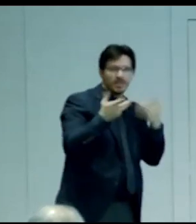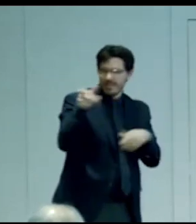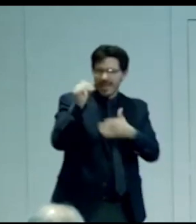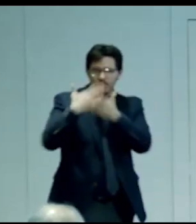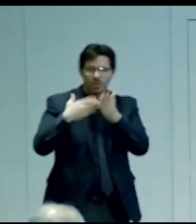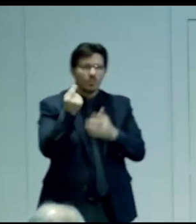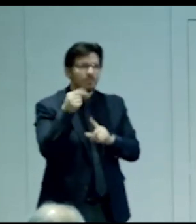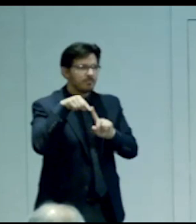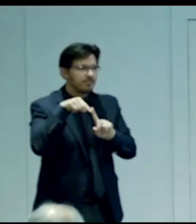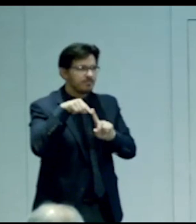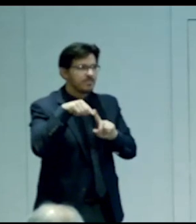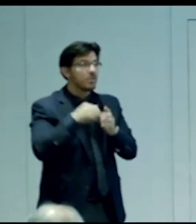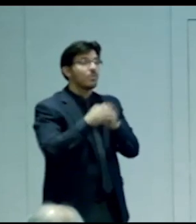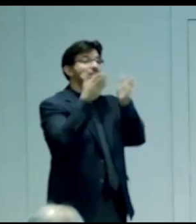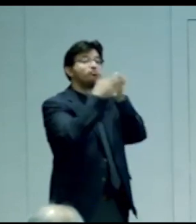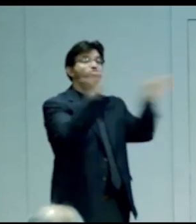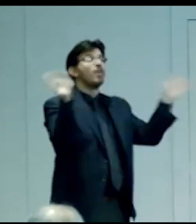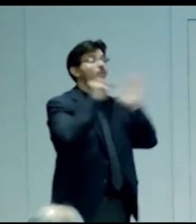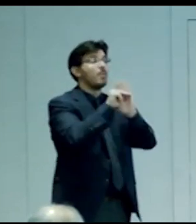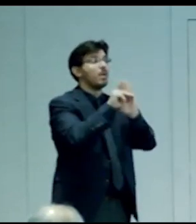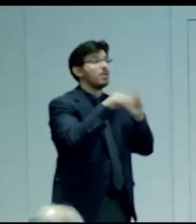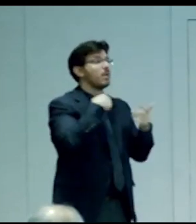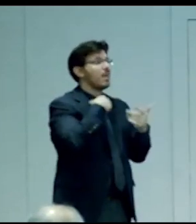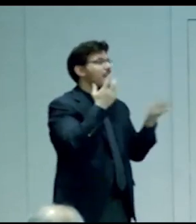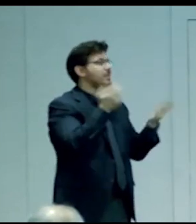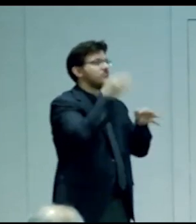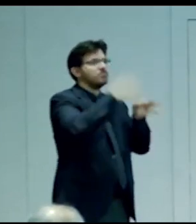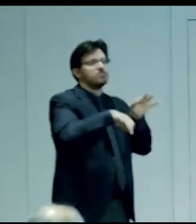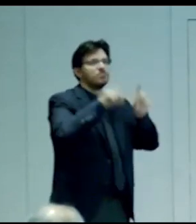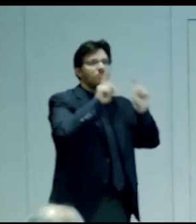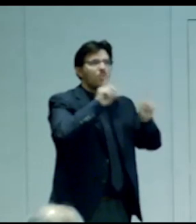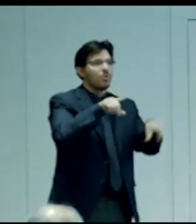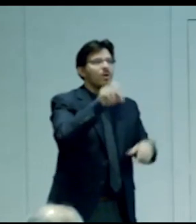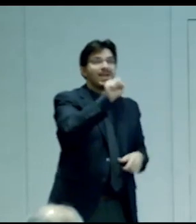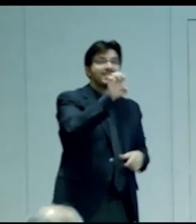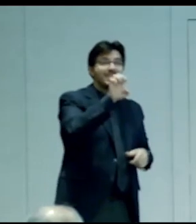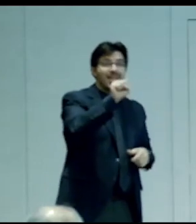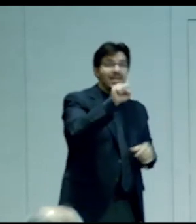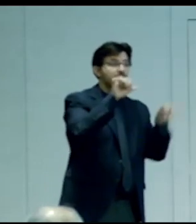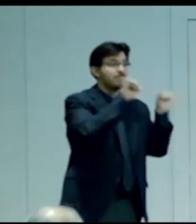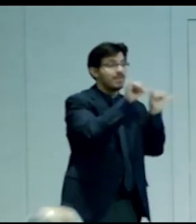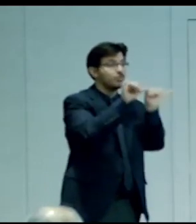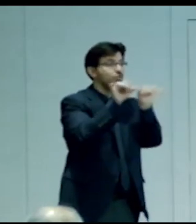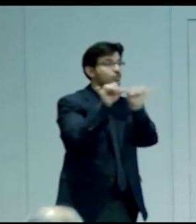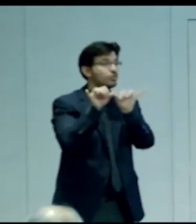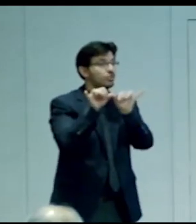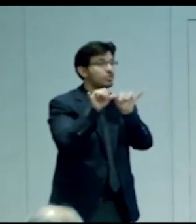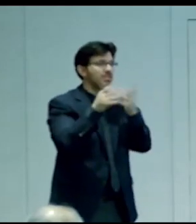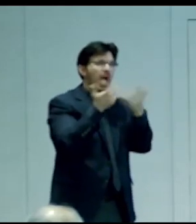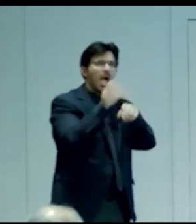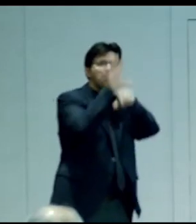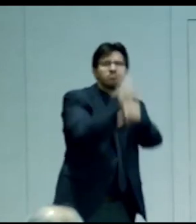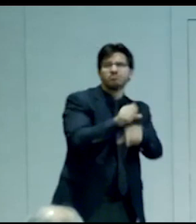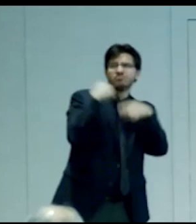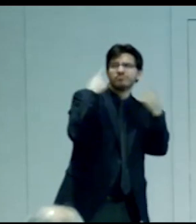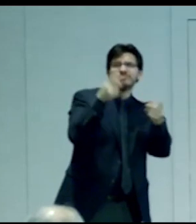in the general model I just reported, the results from the SES was measured as a traditional